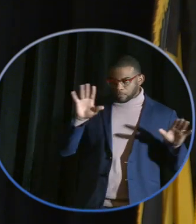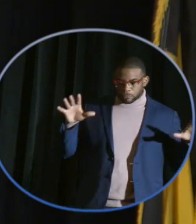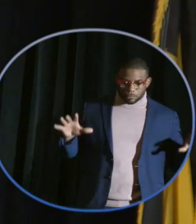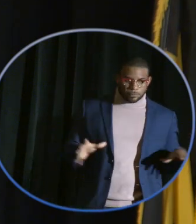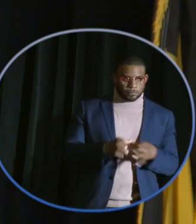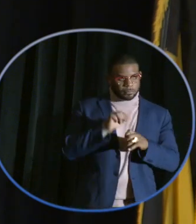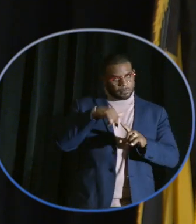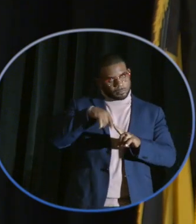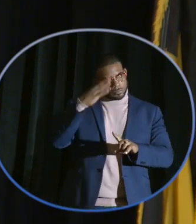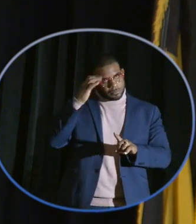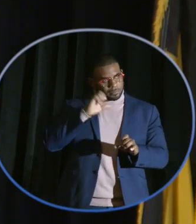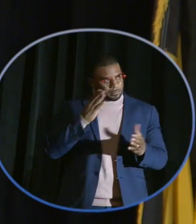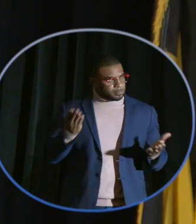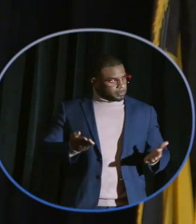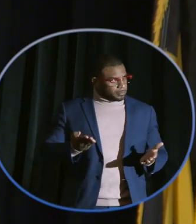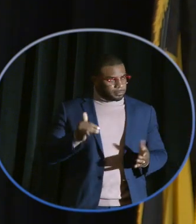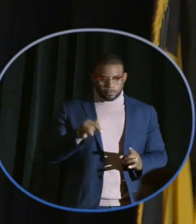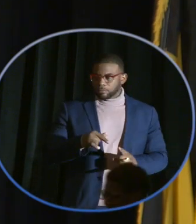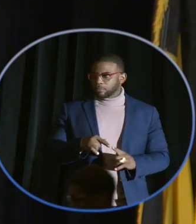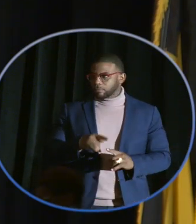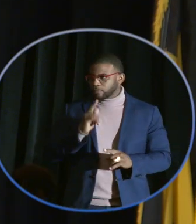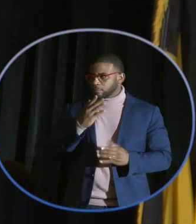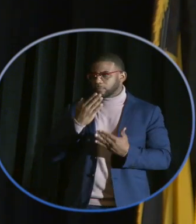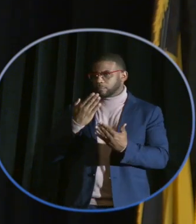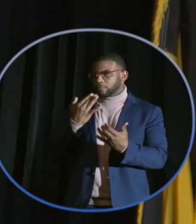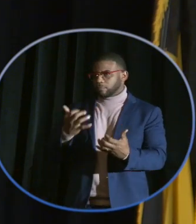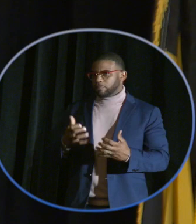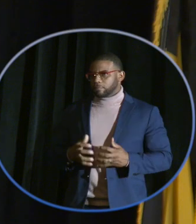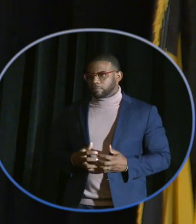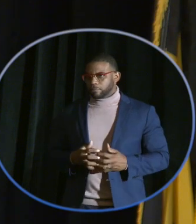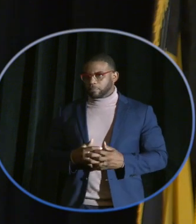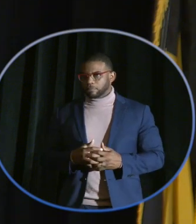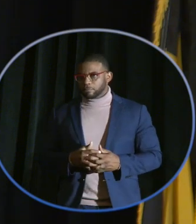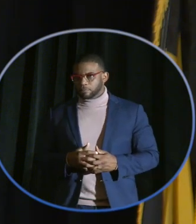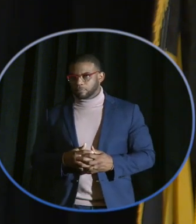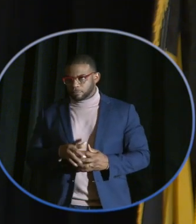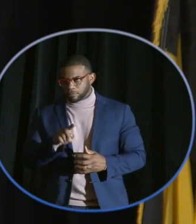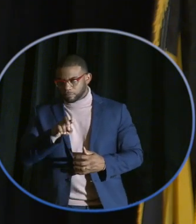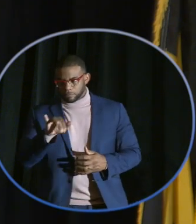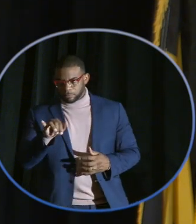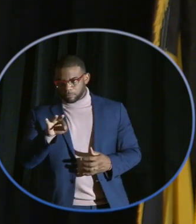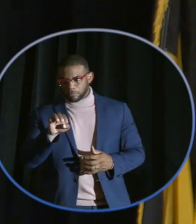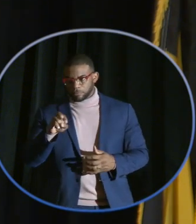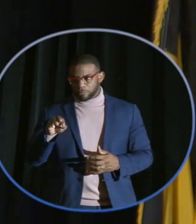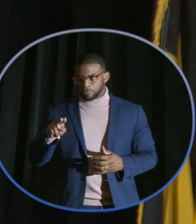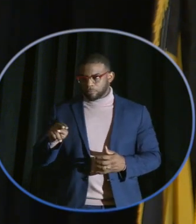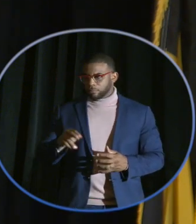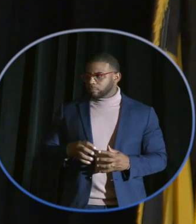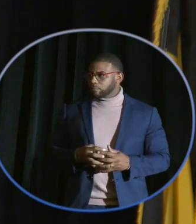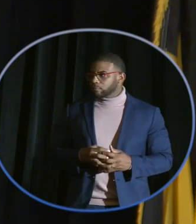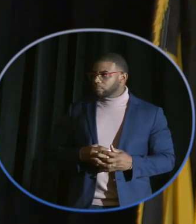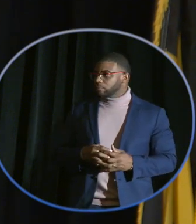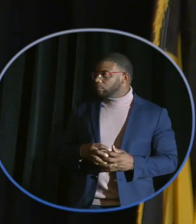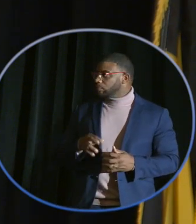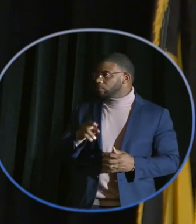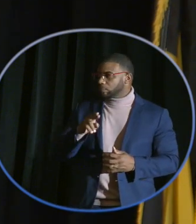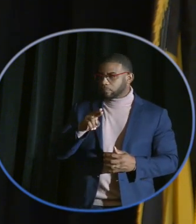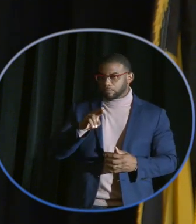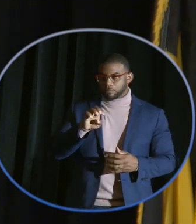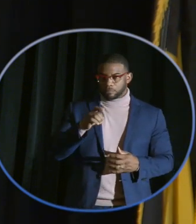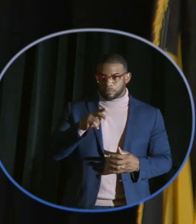up in one paper or series of papers. Thank you, Terry Freeman, Reginald F.